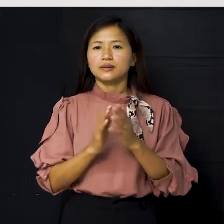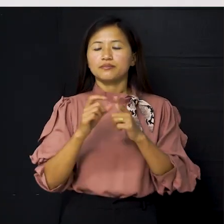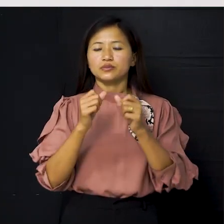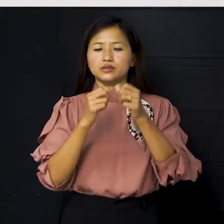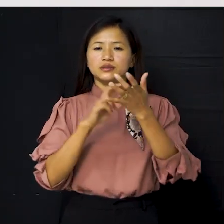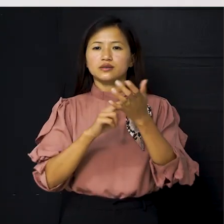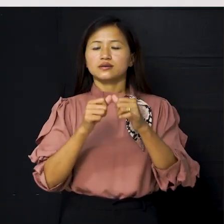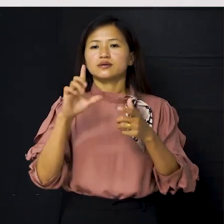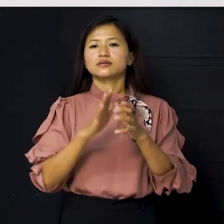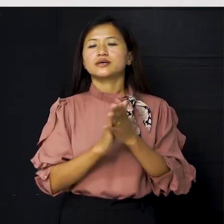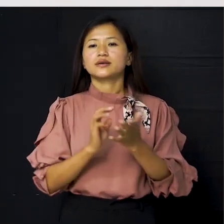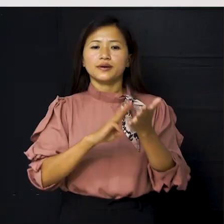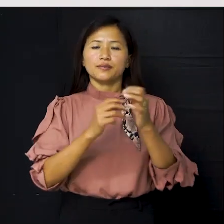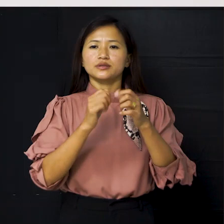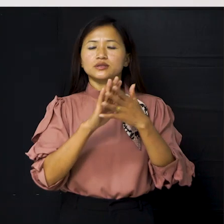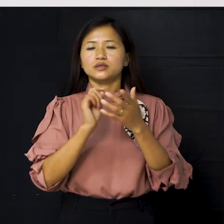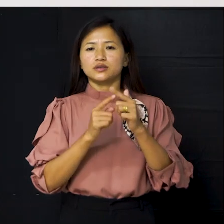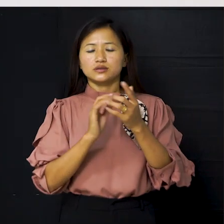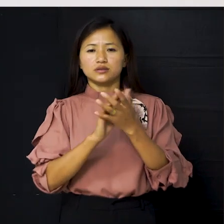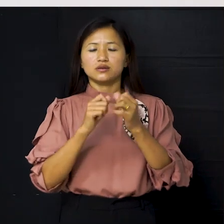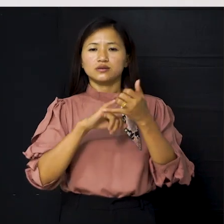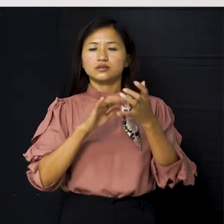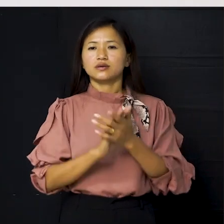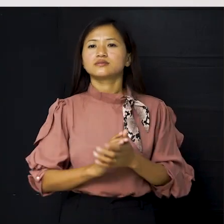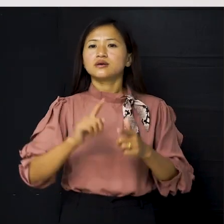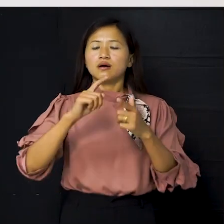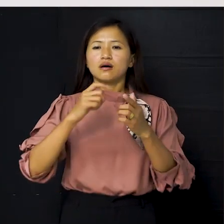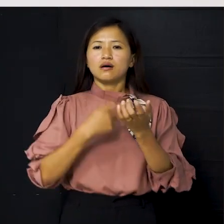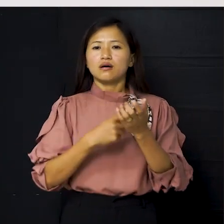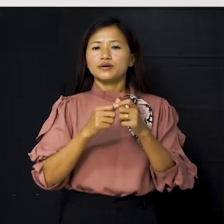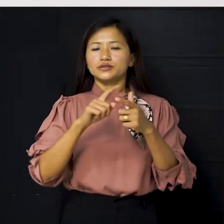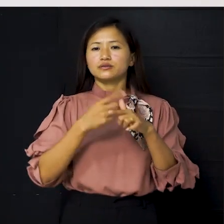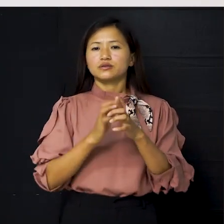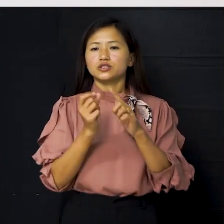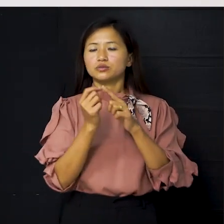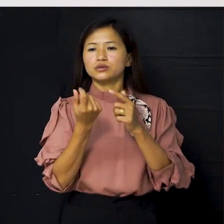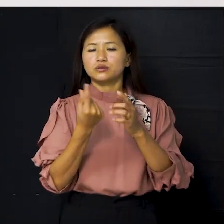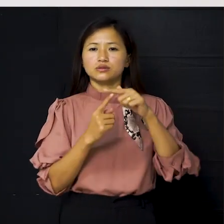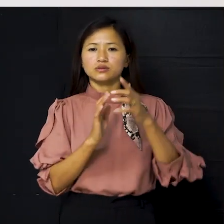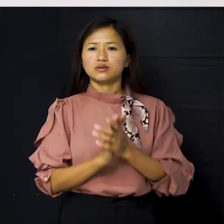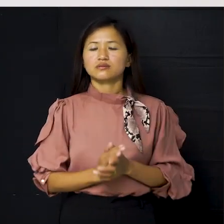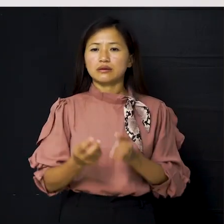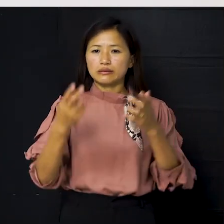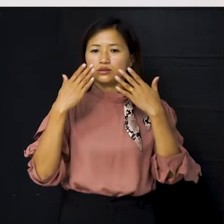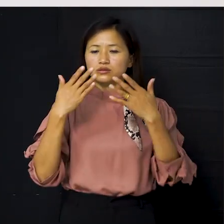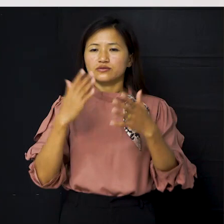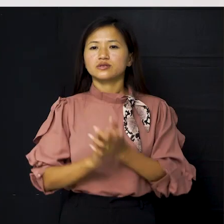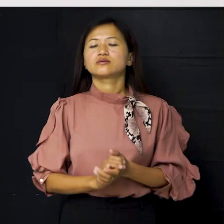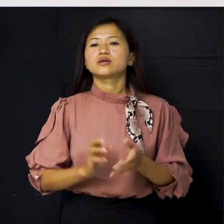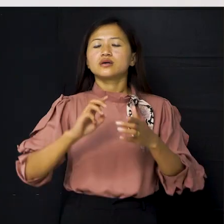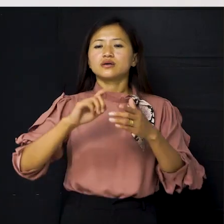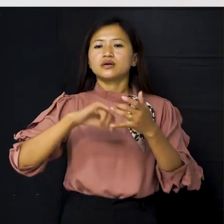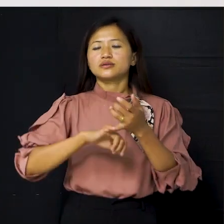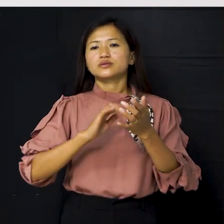Bandelas, the Marathas, and the Rajputs. And one of the most fierce attack that he had to face was from